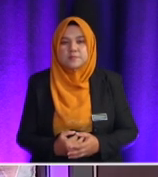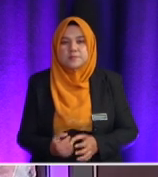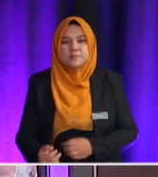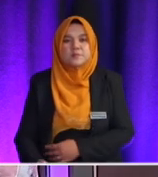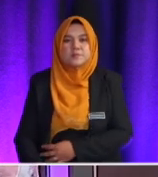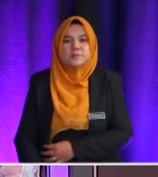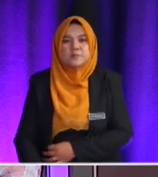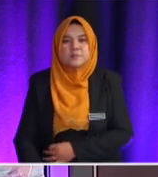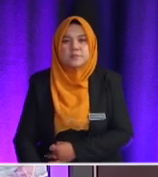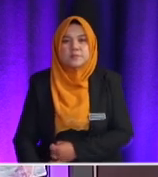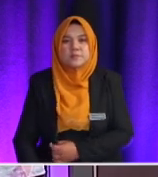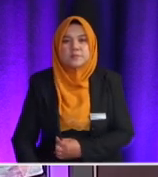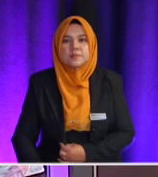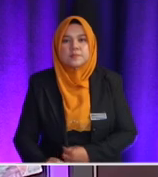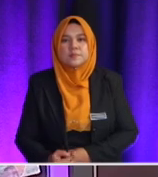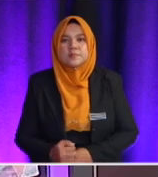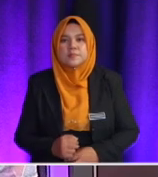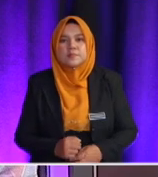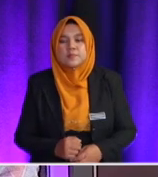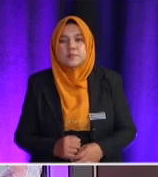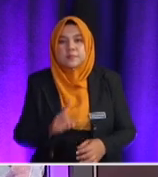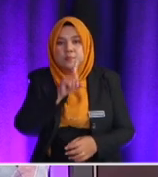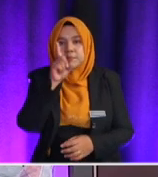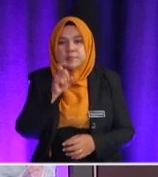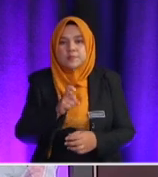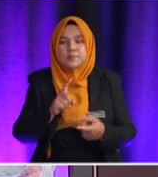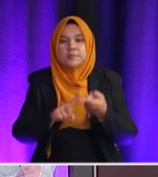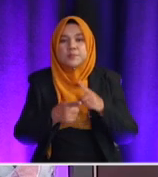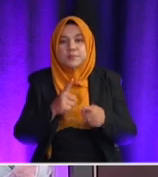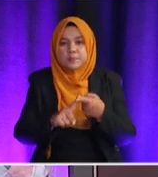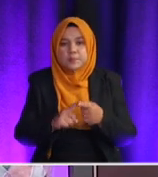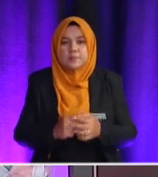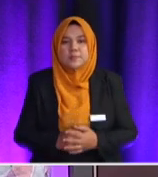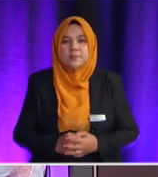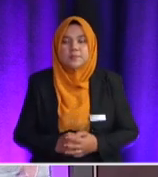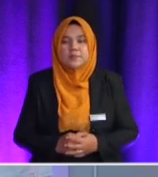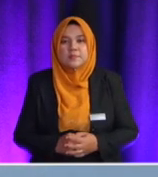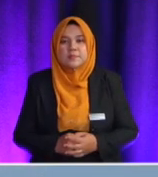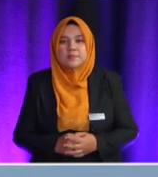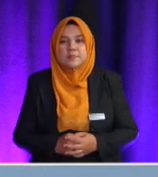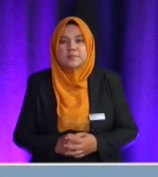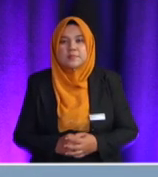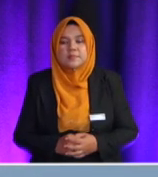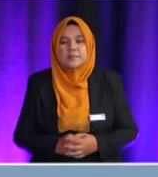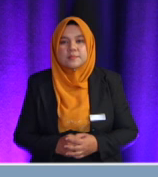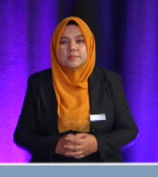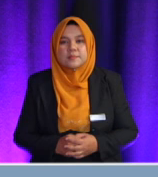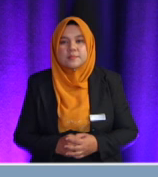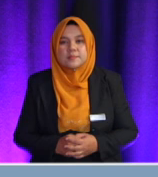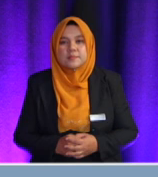So how about we ask our friends online, shall we? Okay. Can we have a volunteer first?